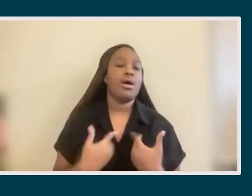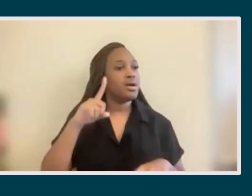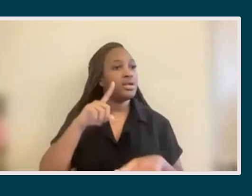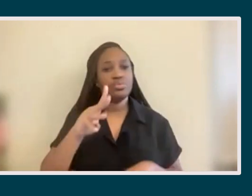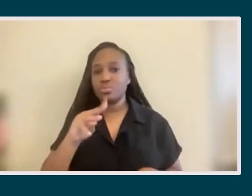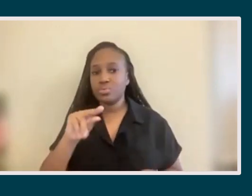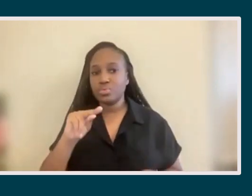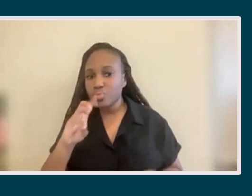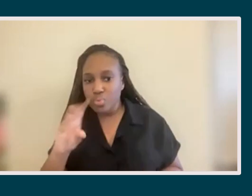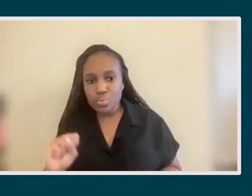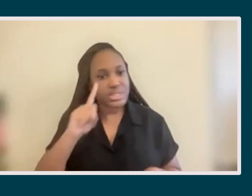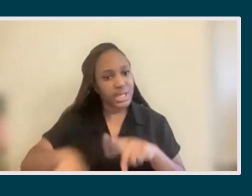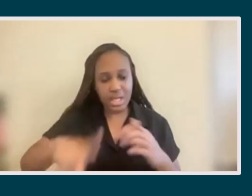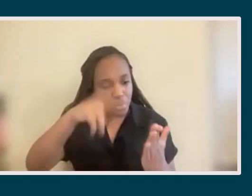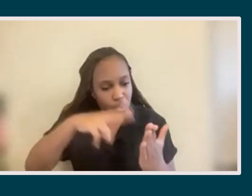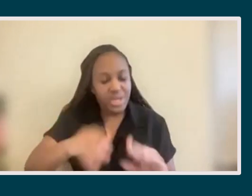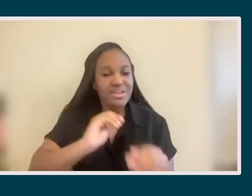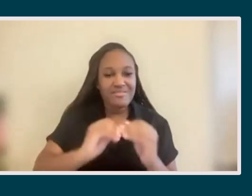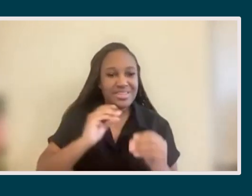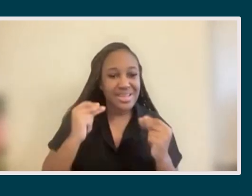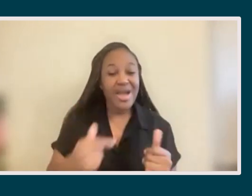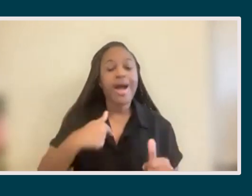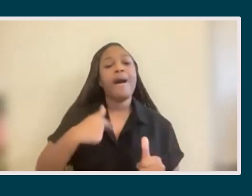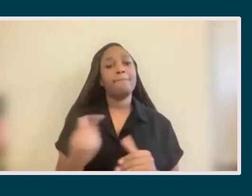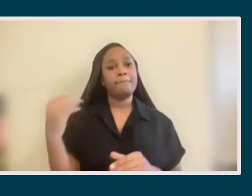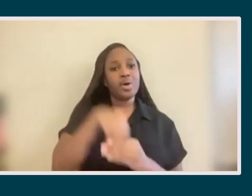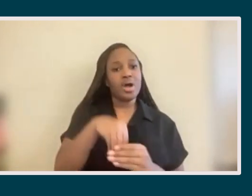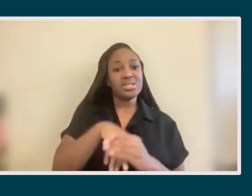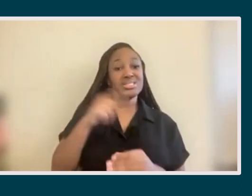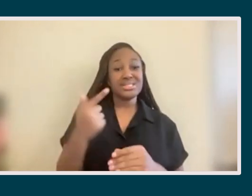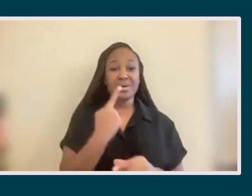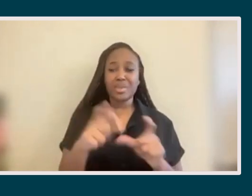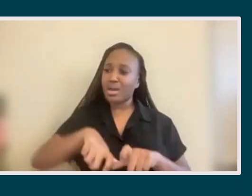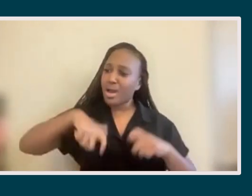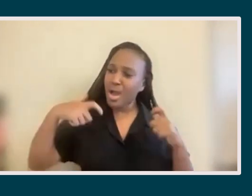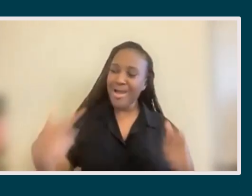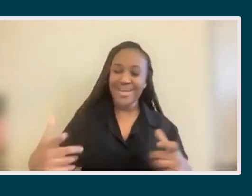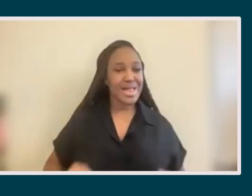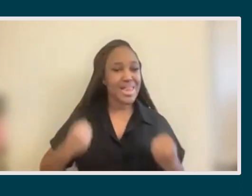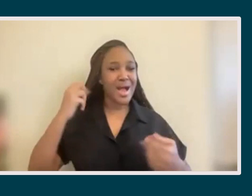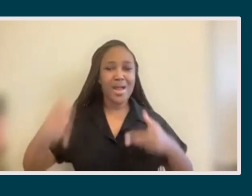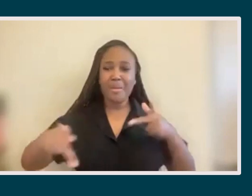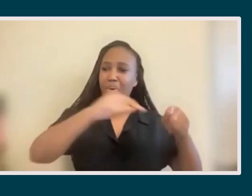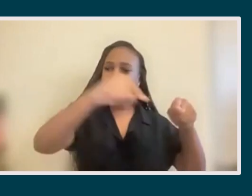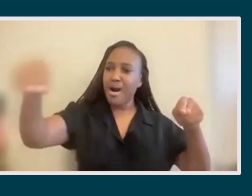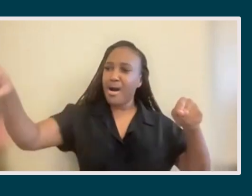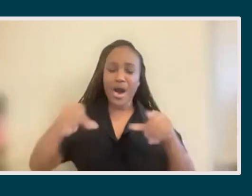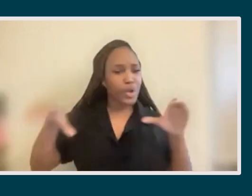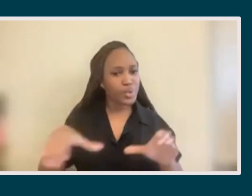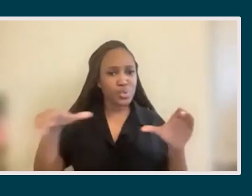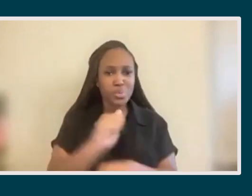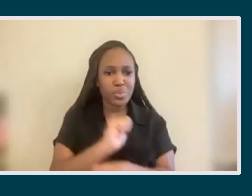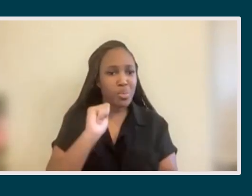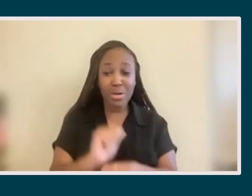about it. I'm part of something bigger. There are other people out here doing this. I'm not alone,